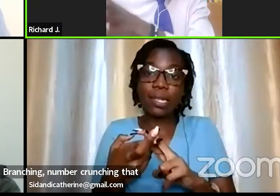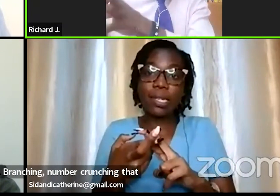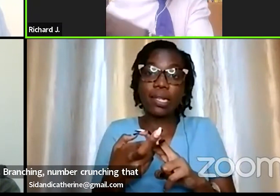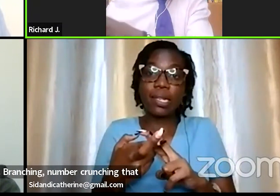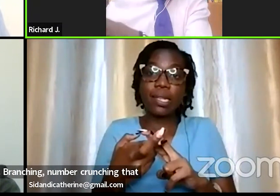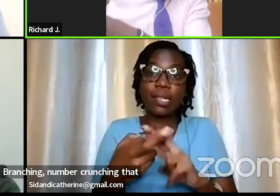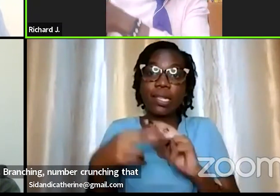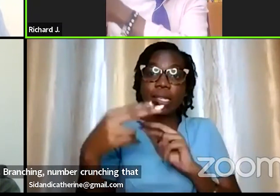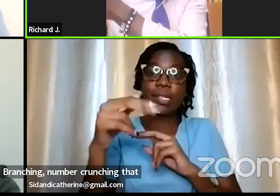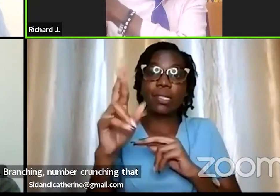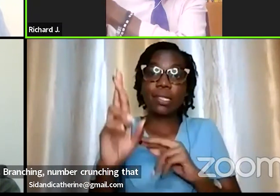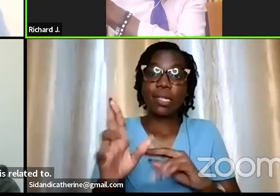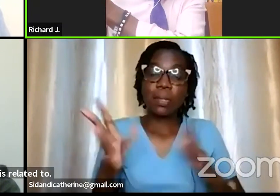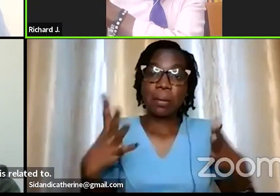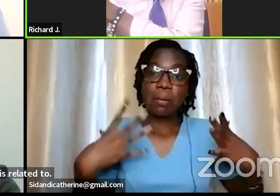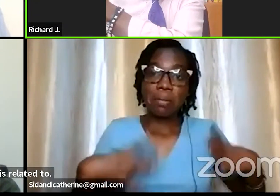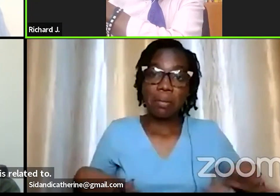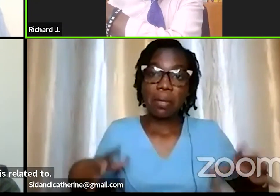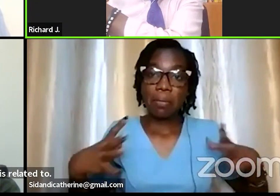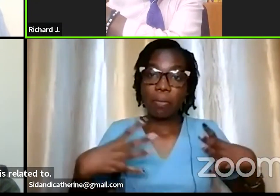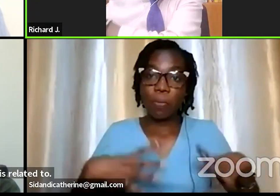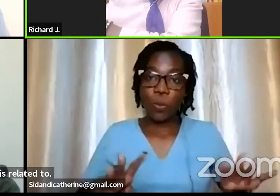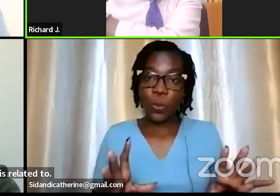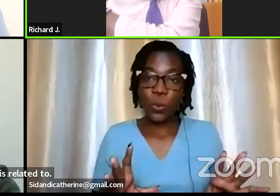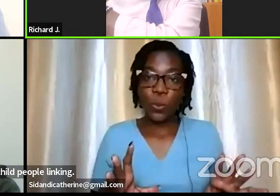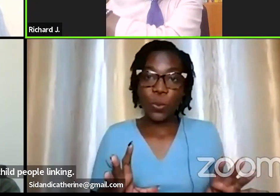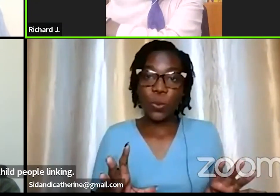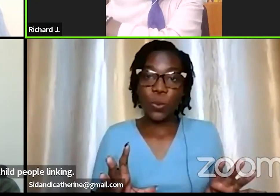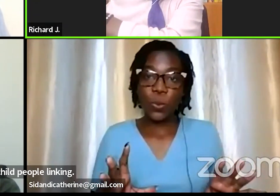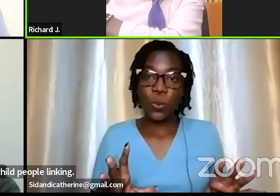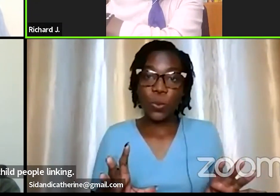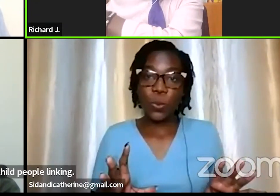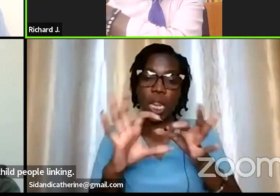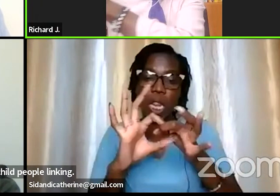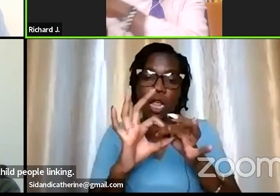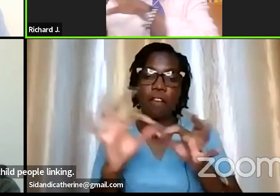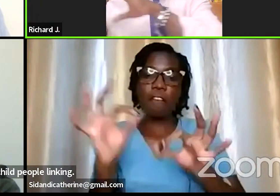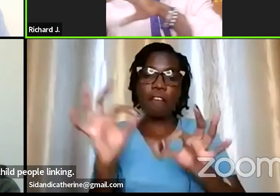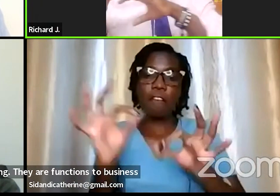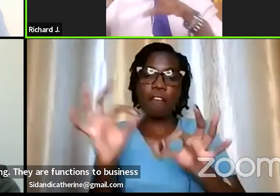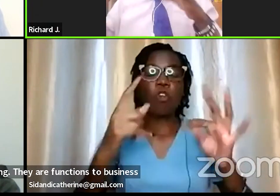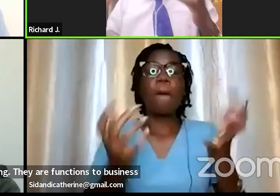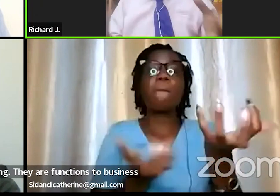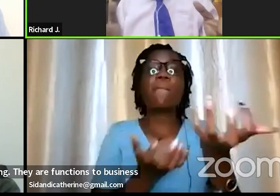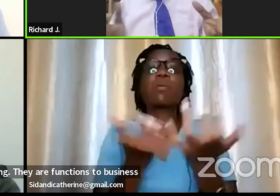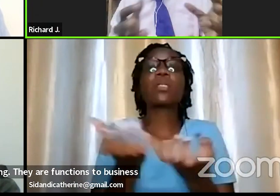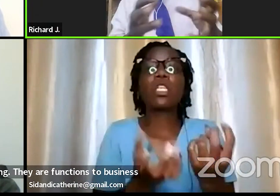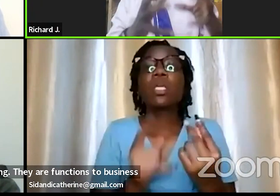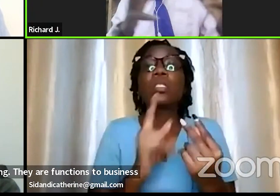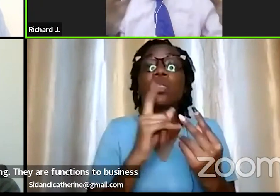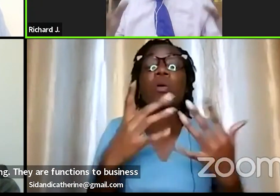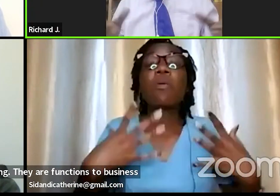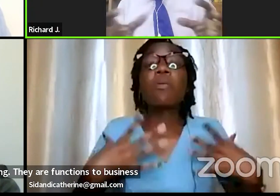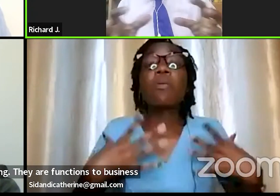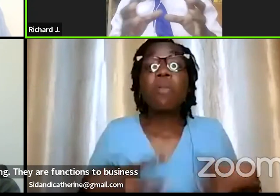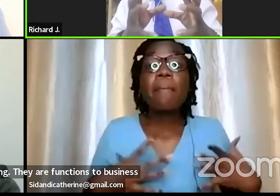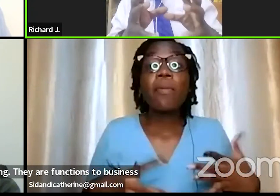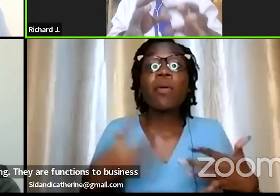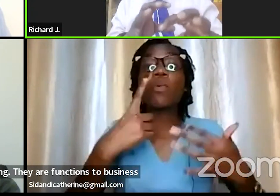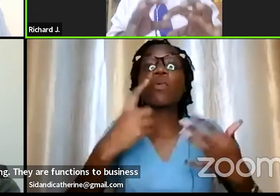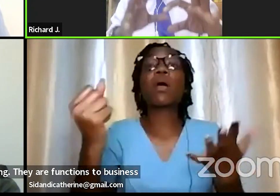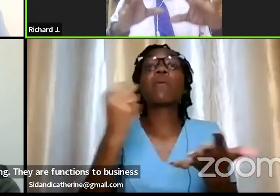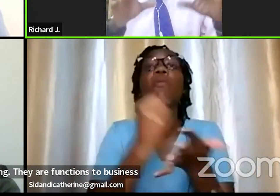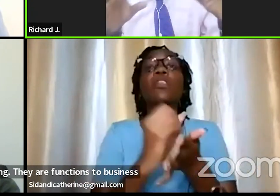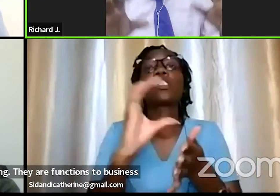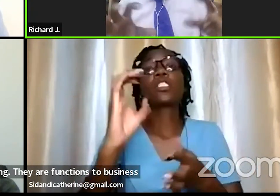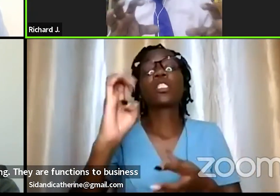HR people linking their functions to business. So the people who appoint CEOs, the people who